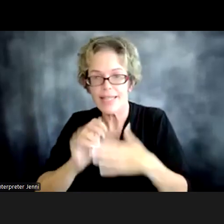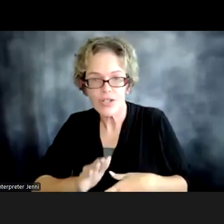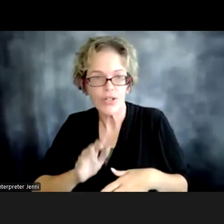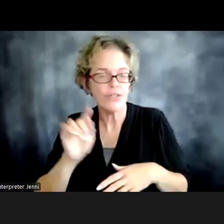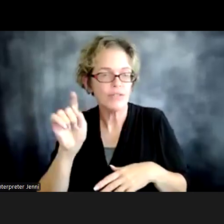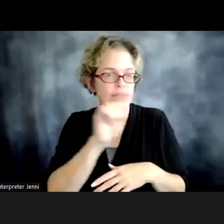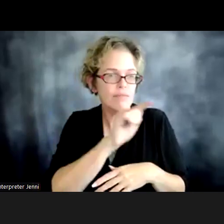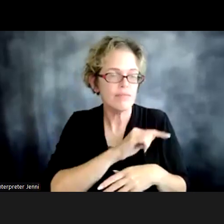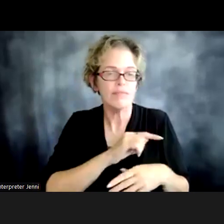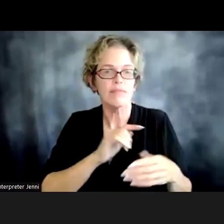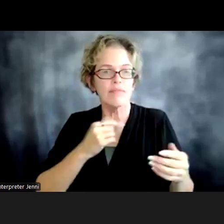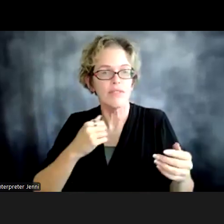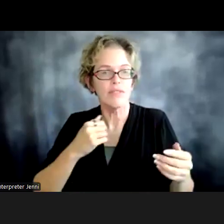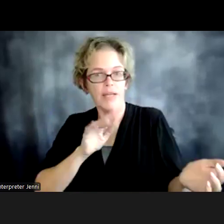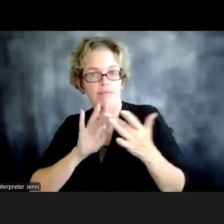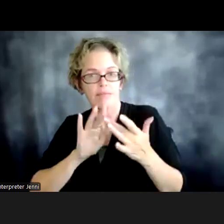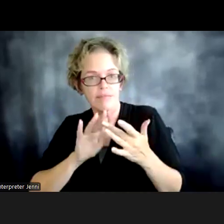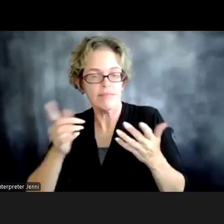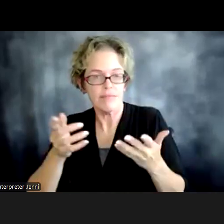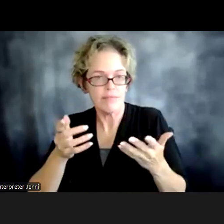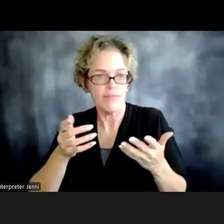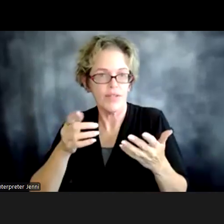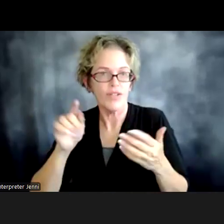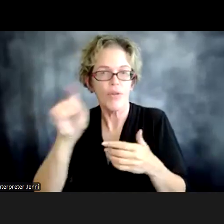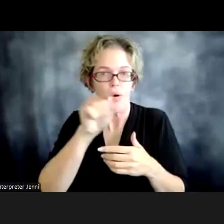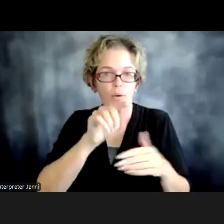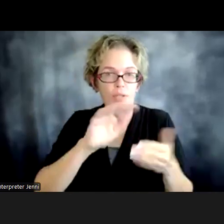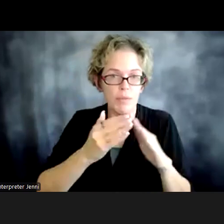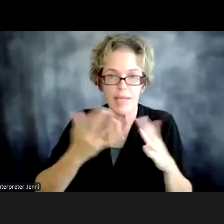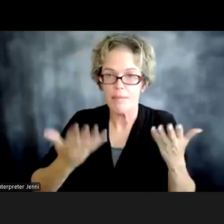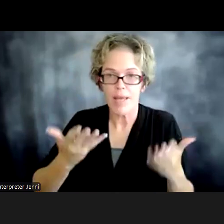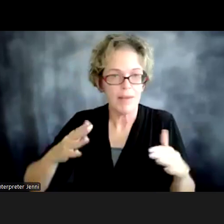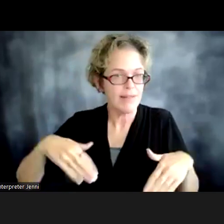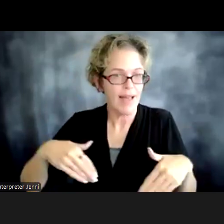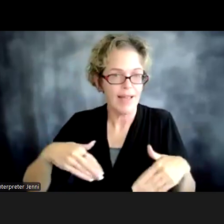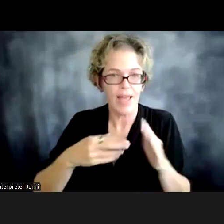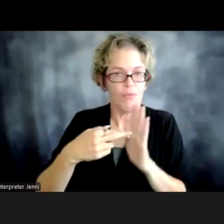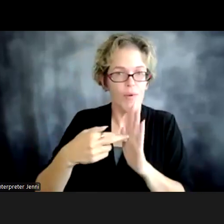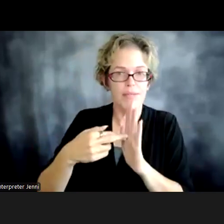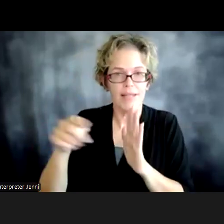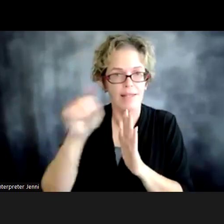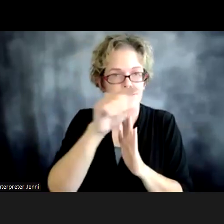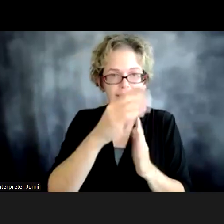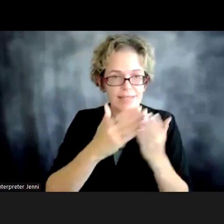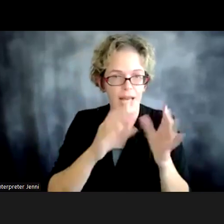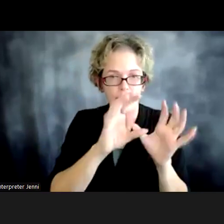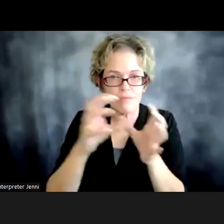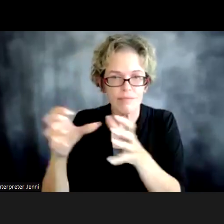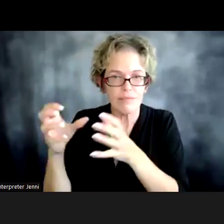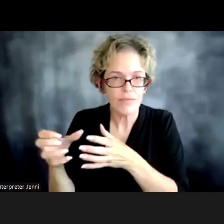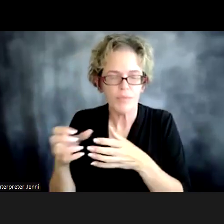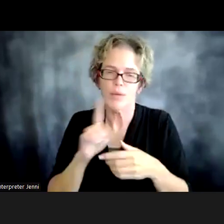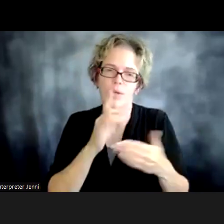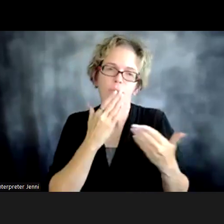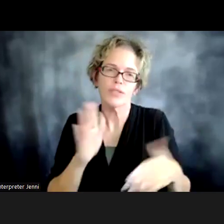or folks who have connections to those communities that you think we have yet to really tap into, we would really appreciate hearing